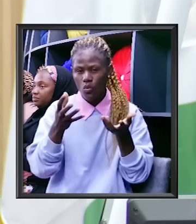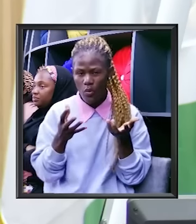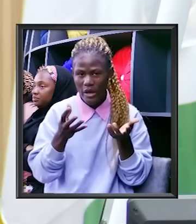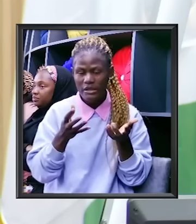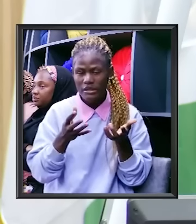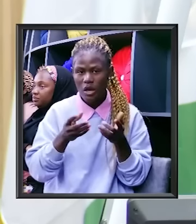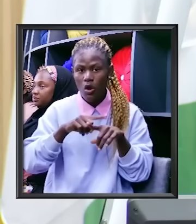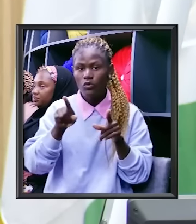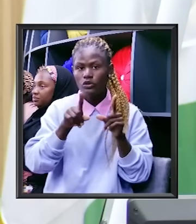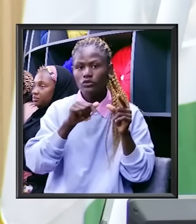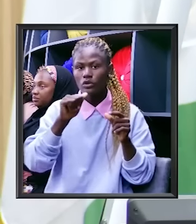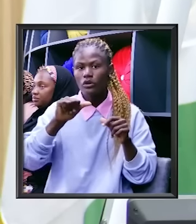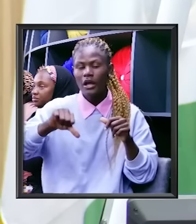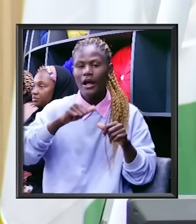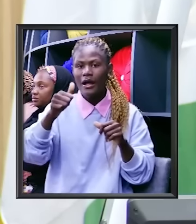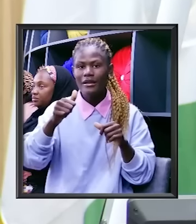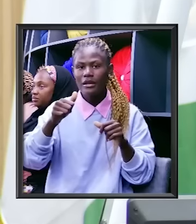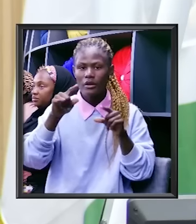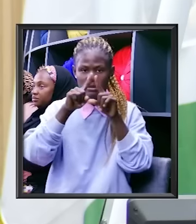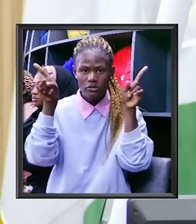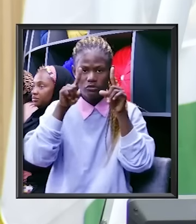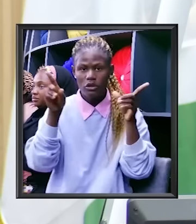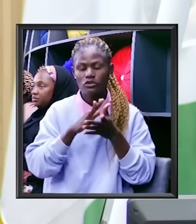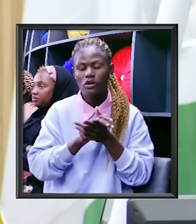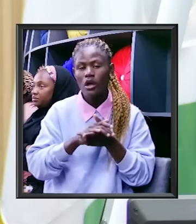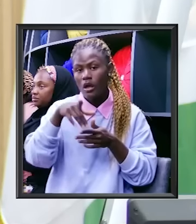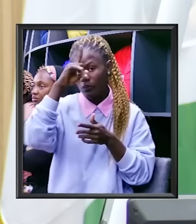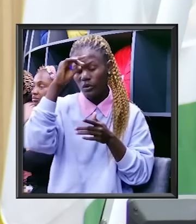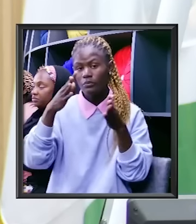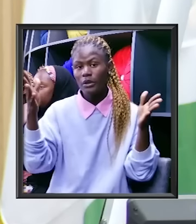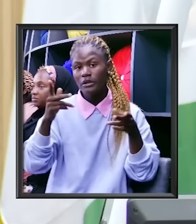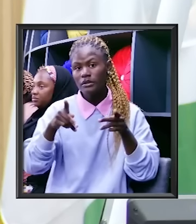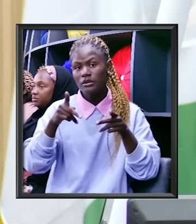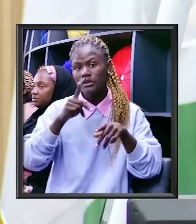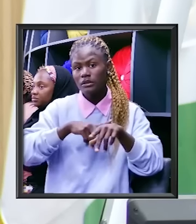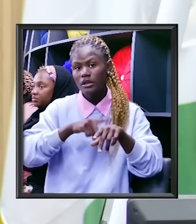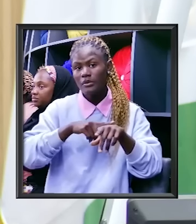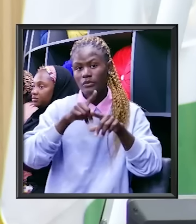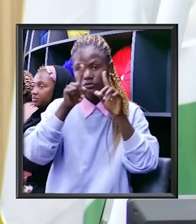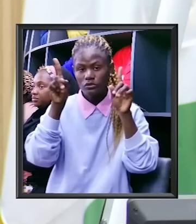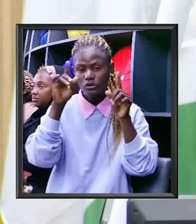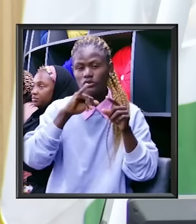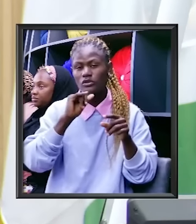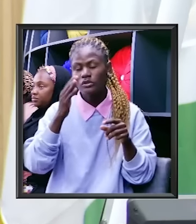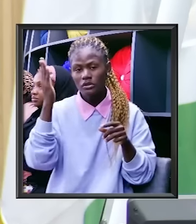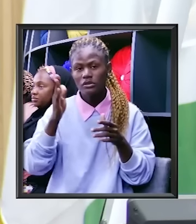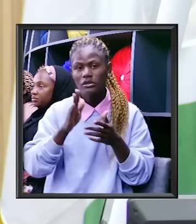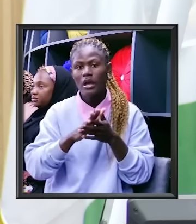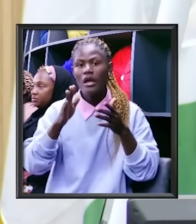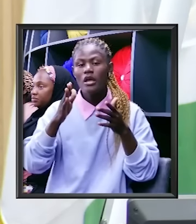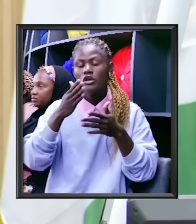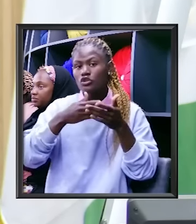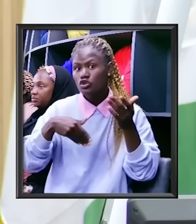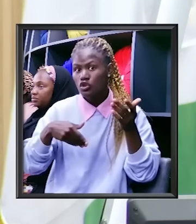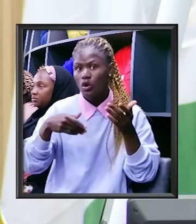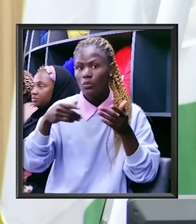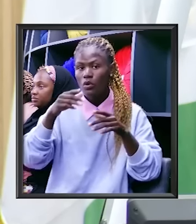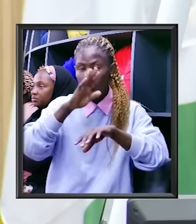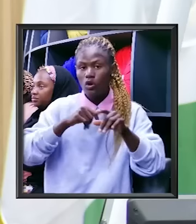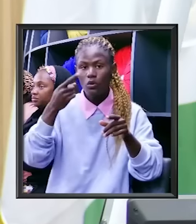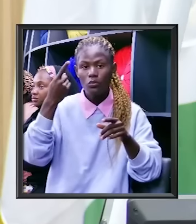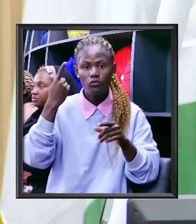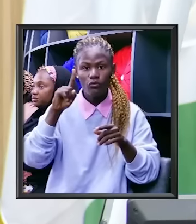And you know, allow distractions, because plenty times distractions they some distractions they even come from you yourself, and